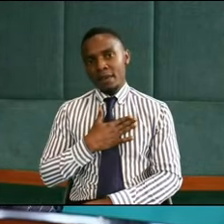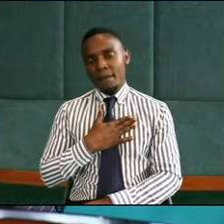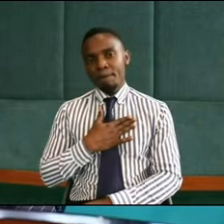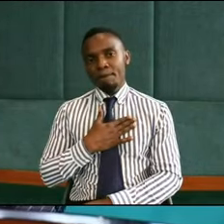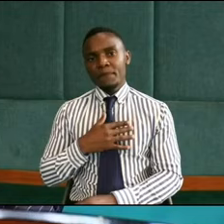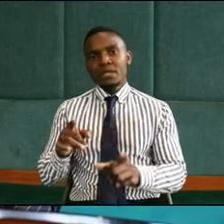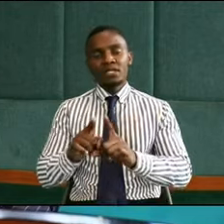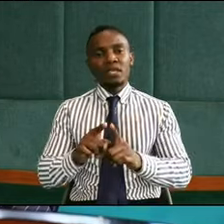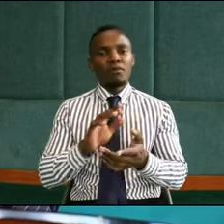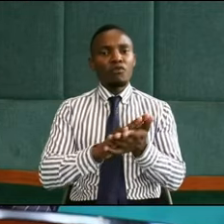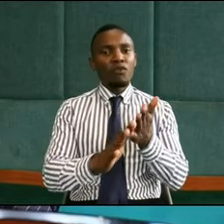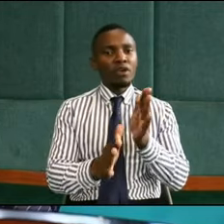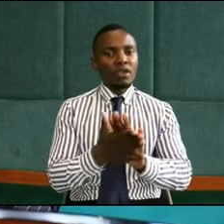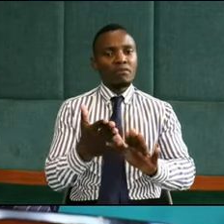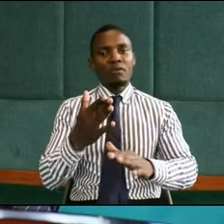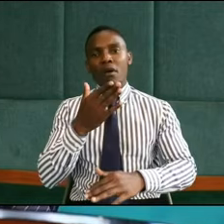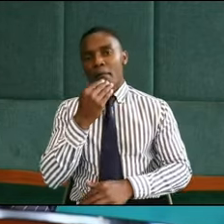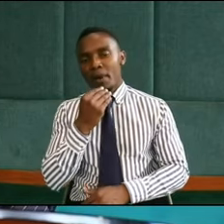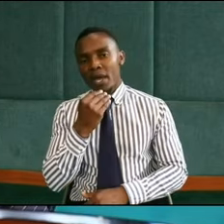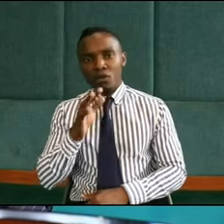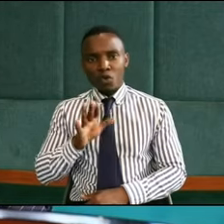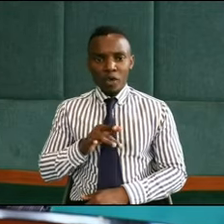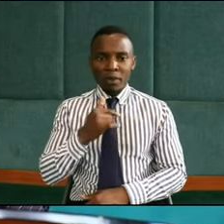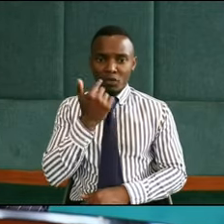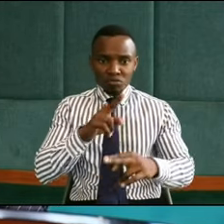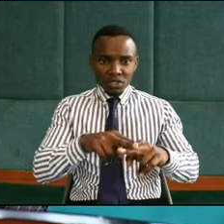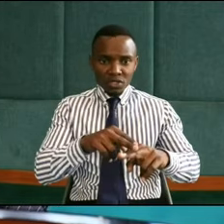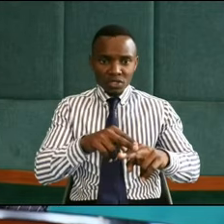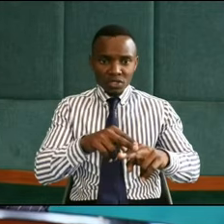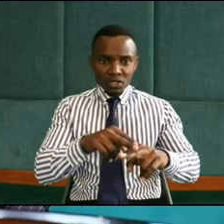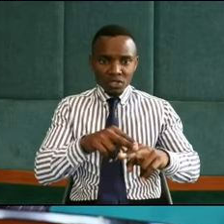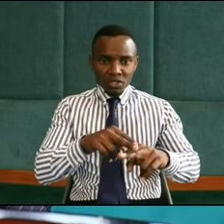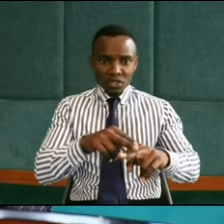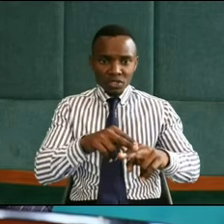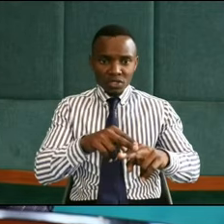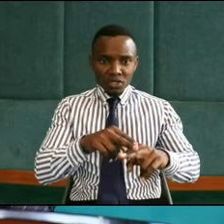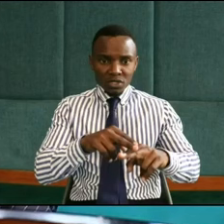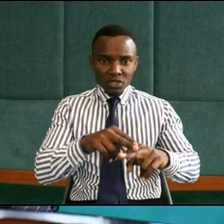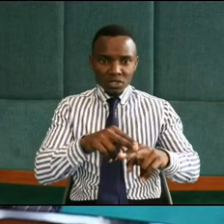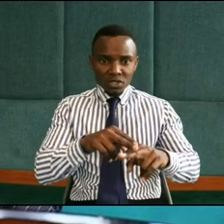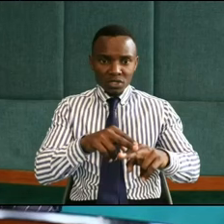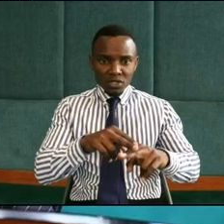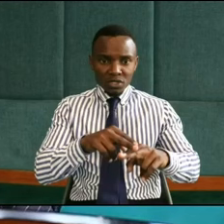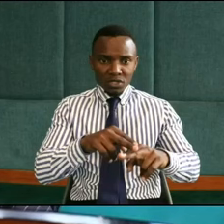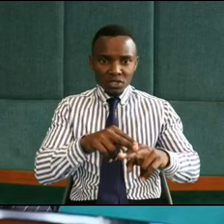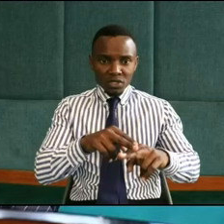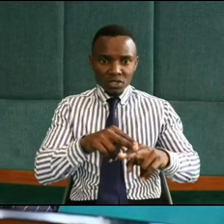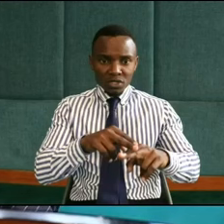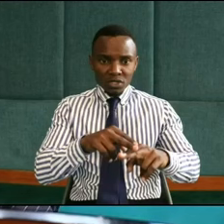of men and women who are seated and who are following online in your very holy presence.